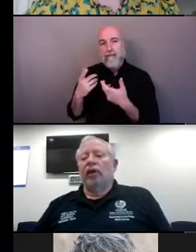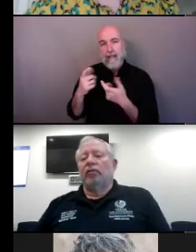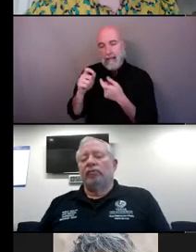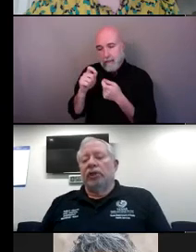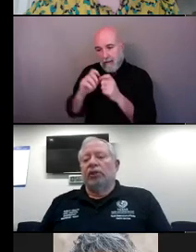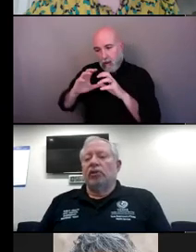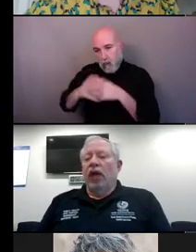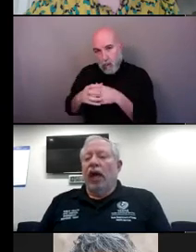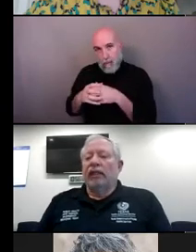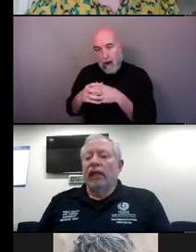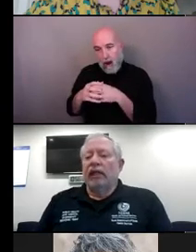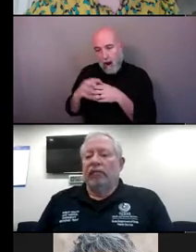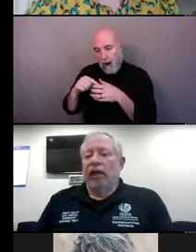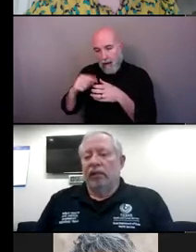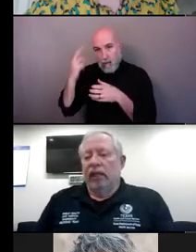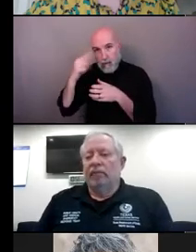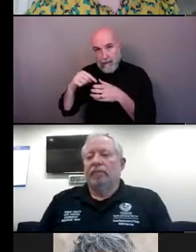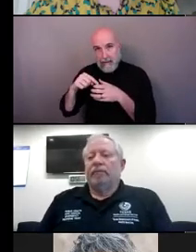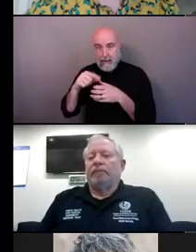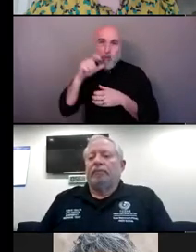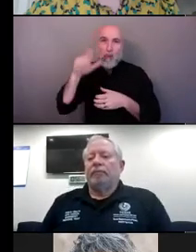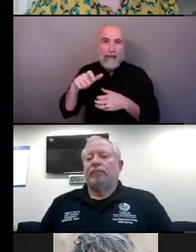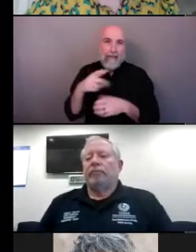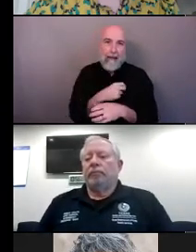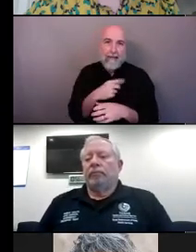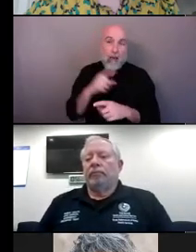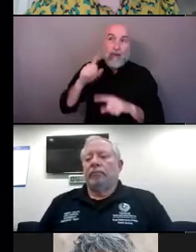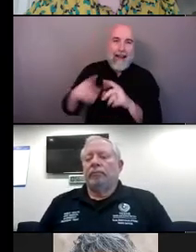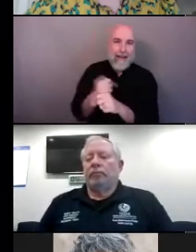of reasons not to get the vaccine.